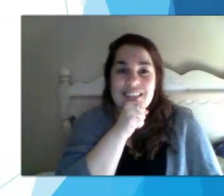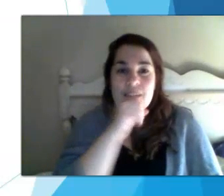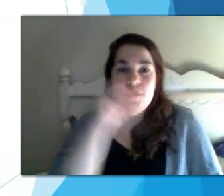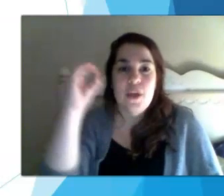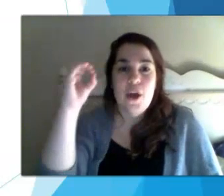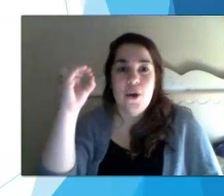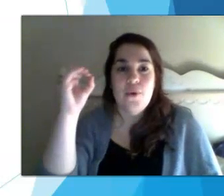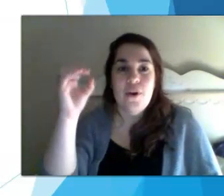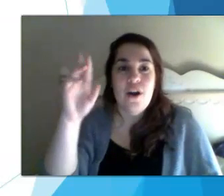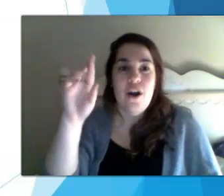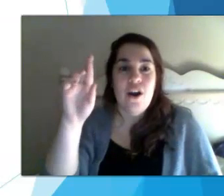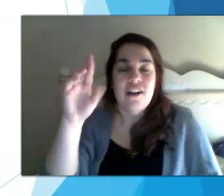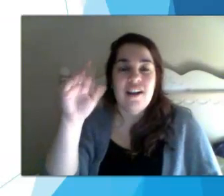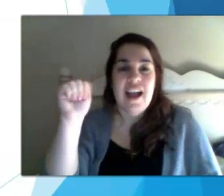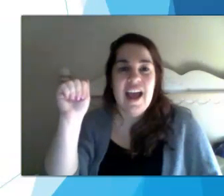Orange.